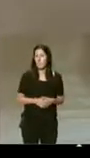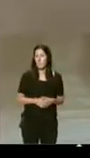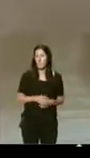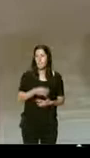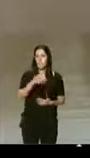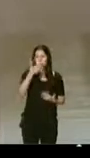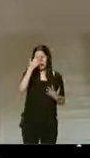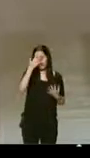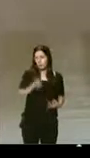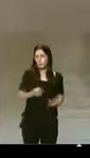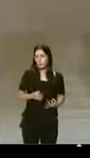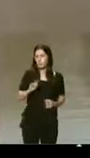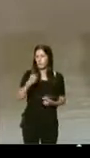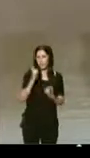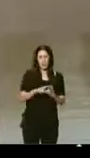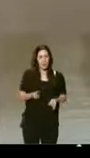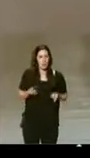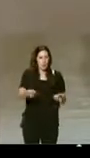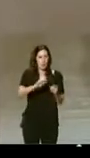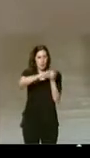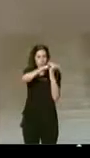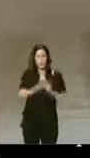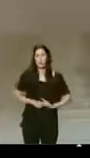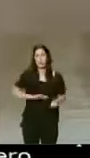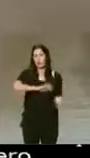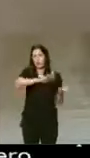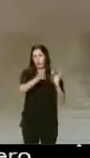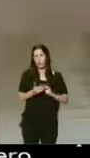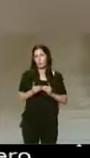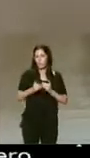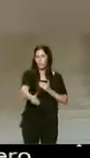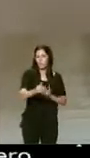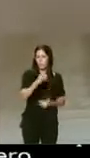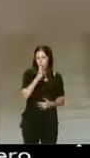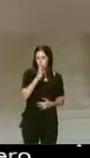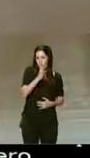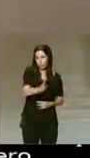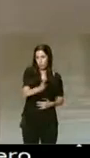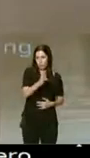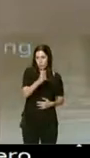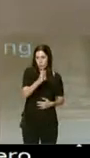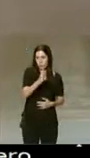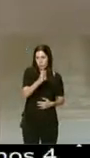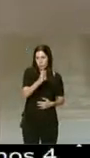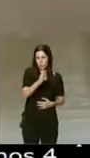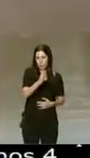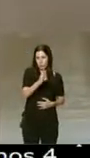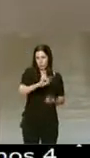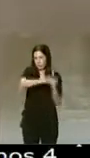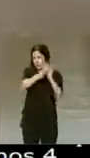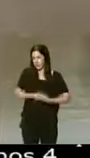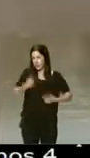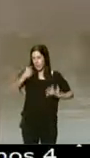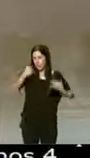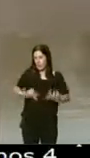Under this angle, we believe we are going to bring about a major paramount change. In the next